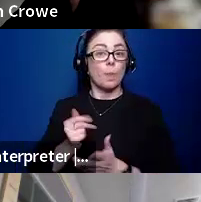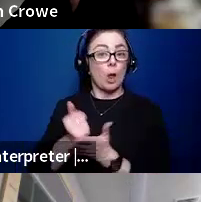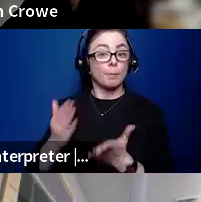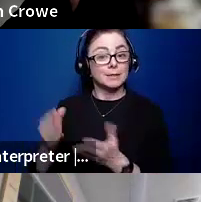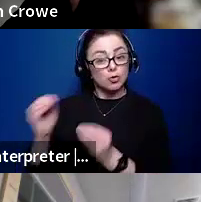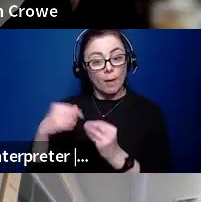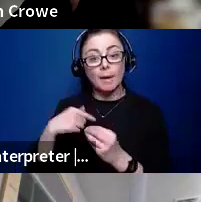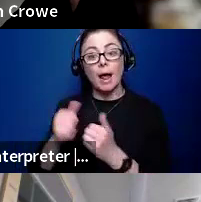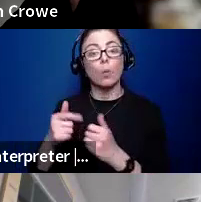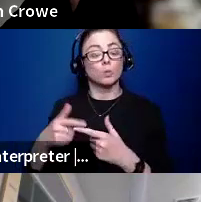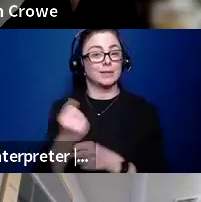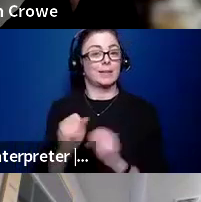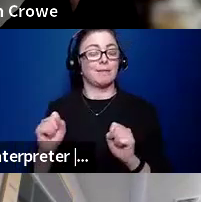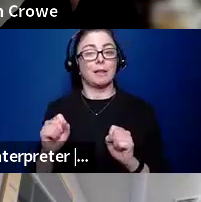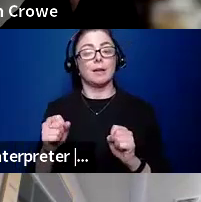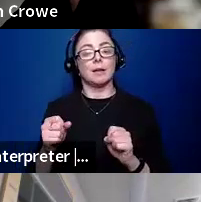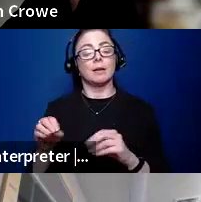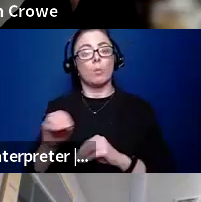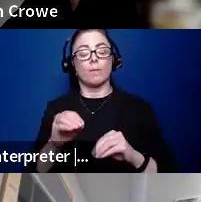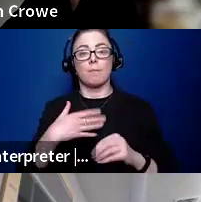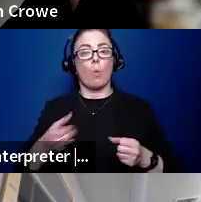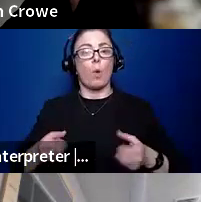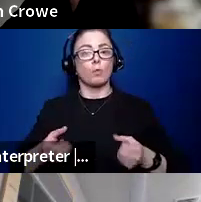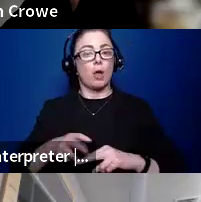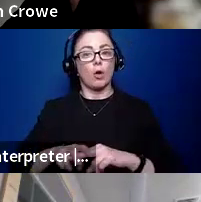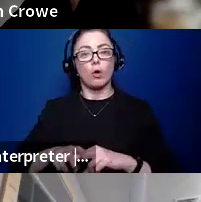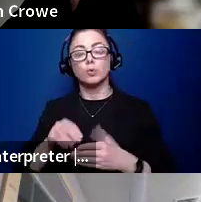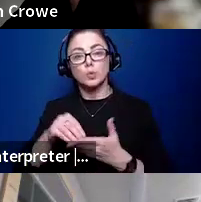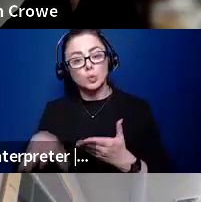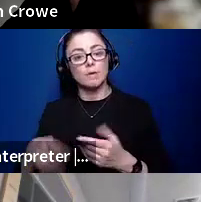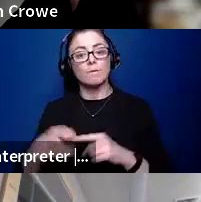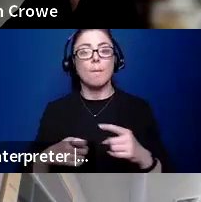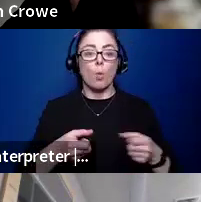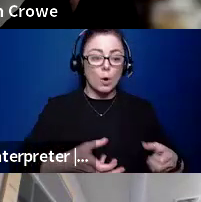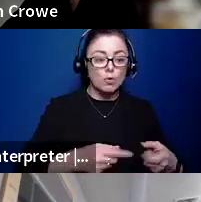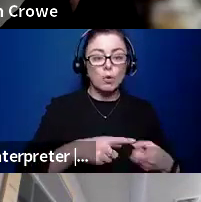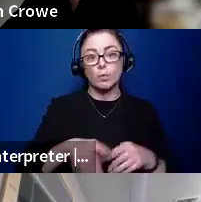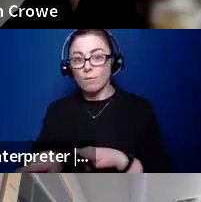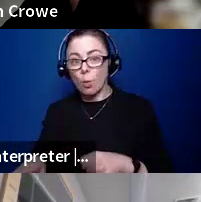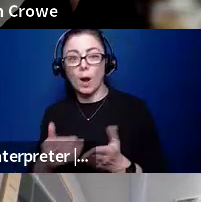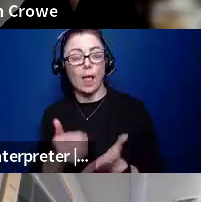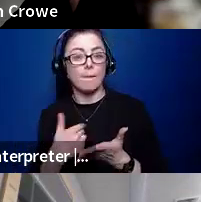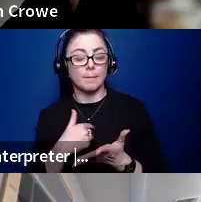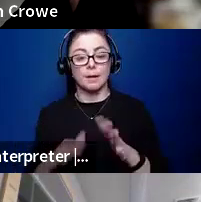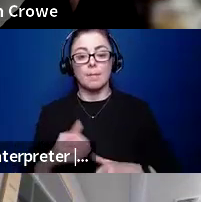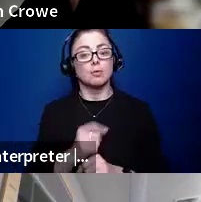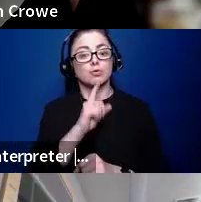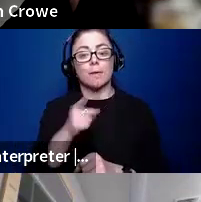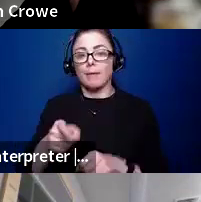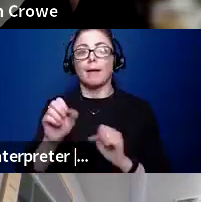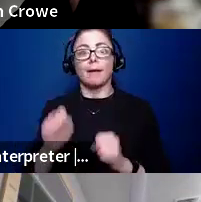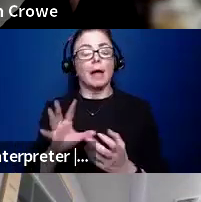my wheelchair-bound student from the wheelchair to the floor to participate with her class, as well as to their standers so they could stand with their